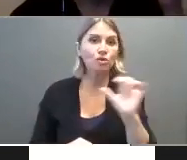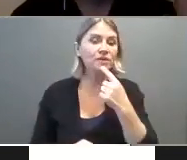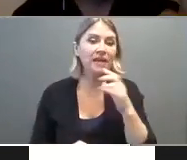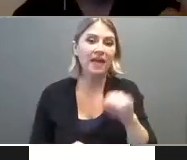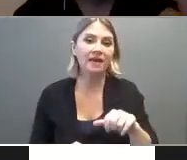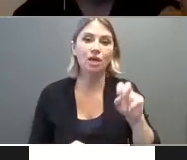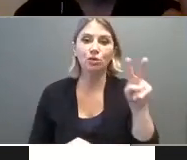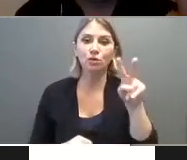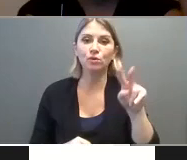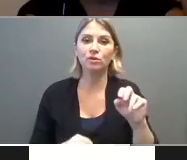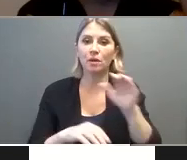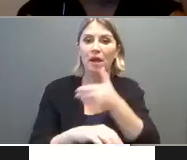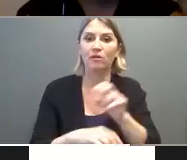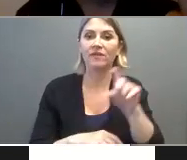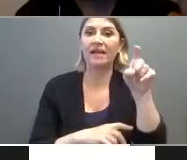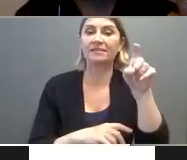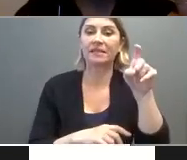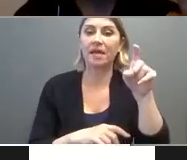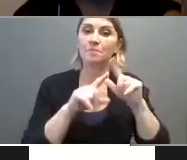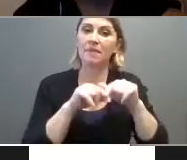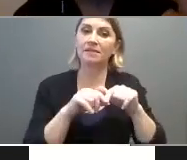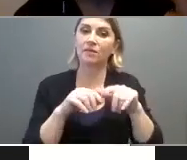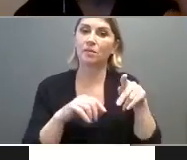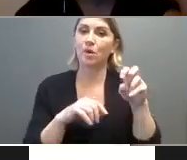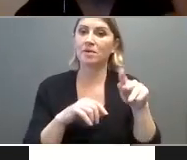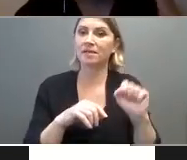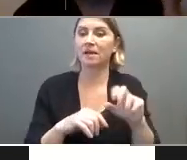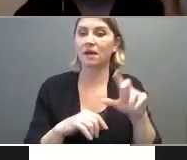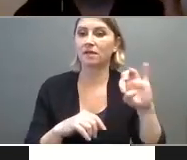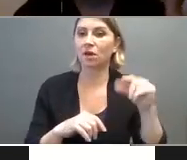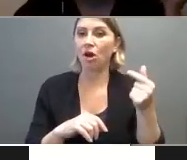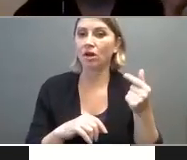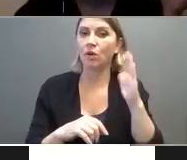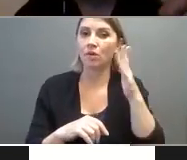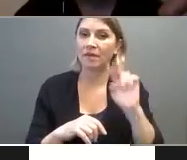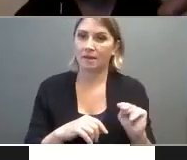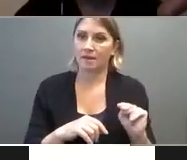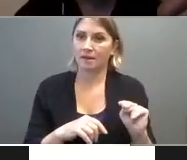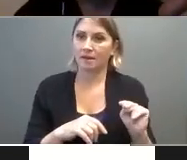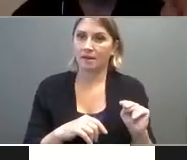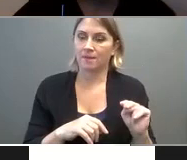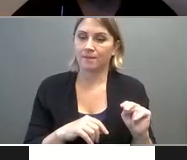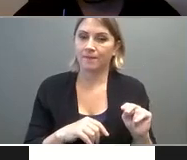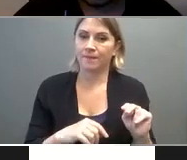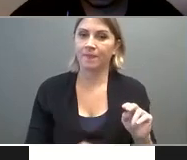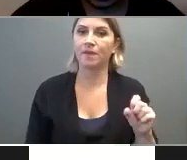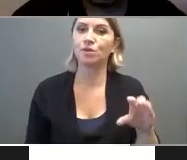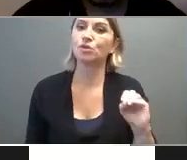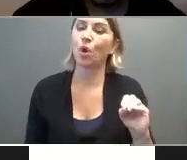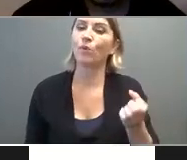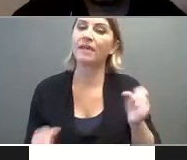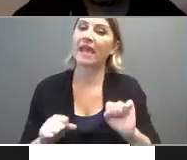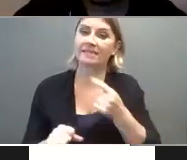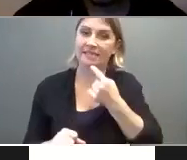of x, based on the properties of log, 2 to the power of x is going to be n, right? So we can then